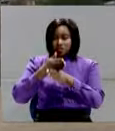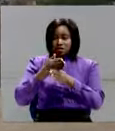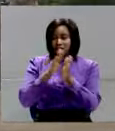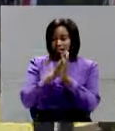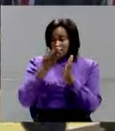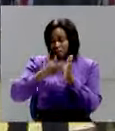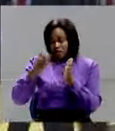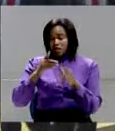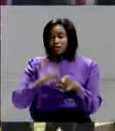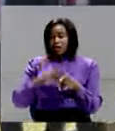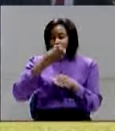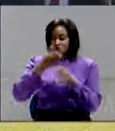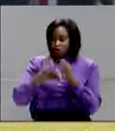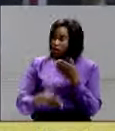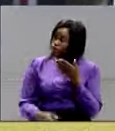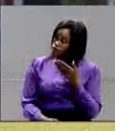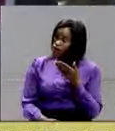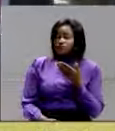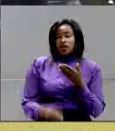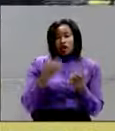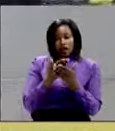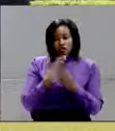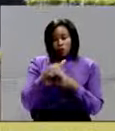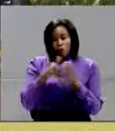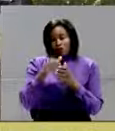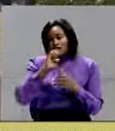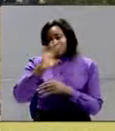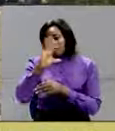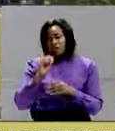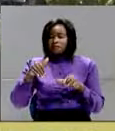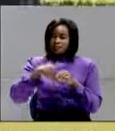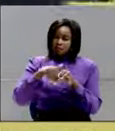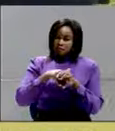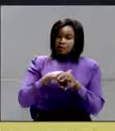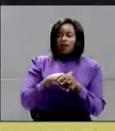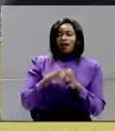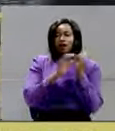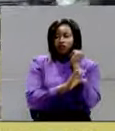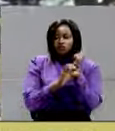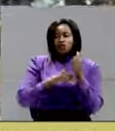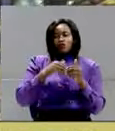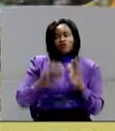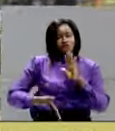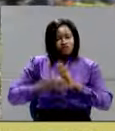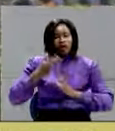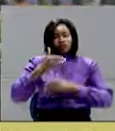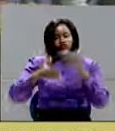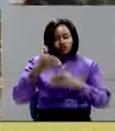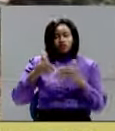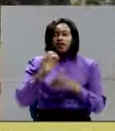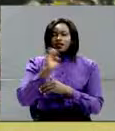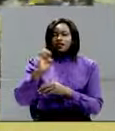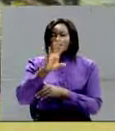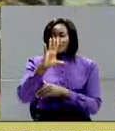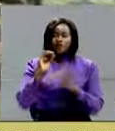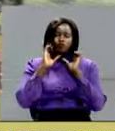groundbreaking ceremony, Ruto asked all East African member states to speed up the integration process so that the prospects of the East African community